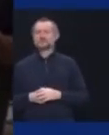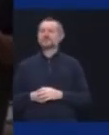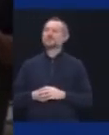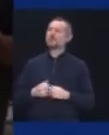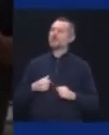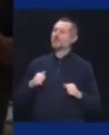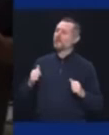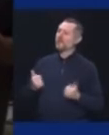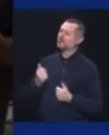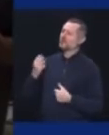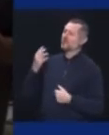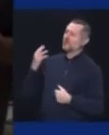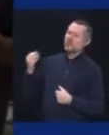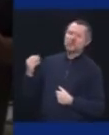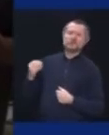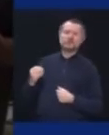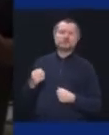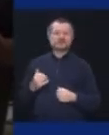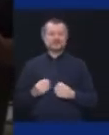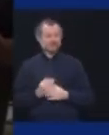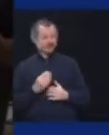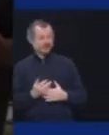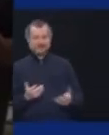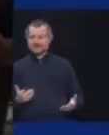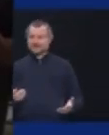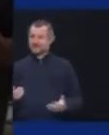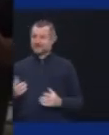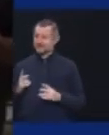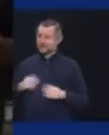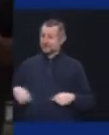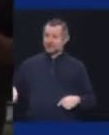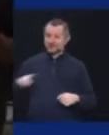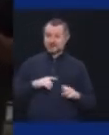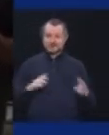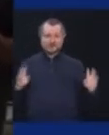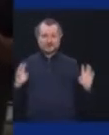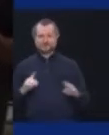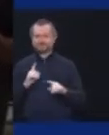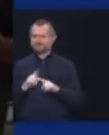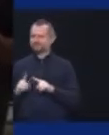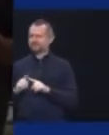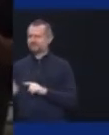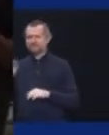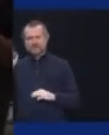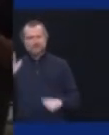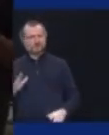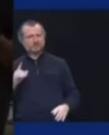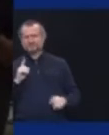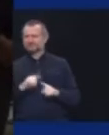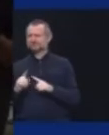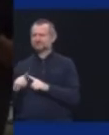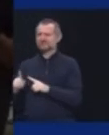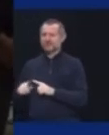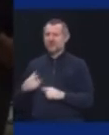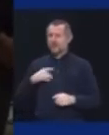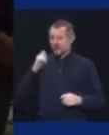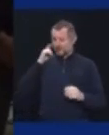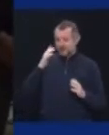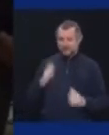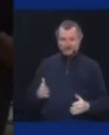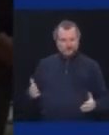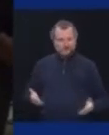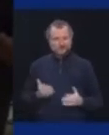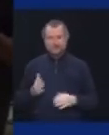day. I am surrounded by clergy, and our governor is on Long